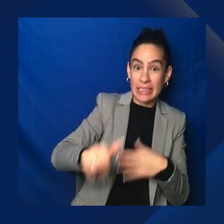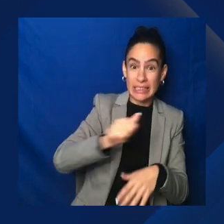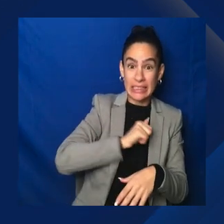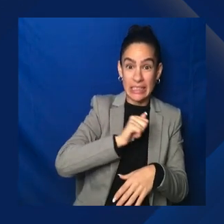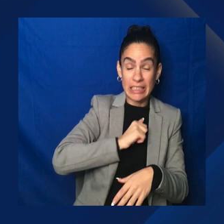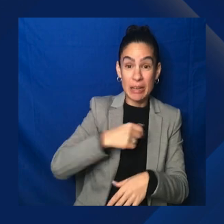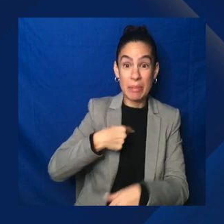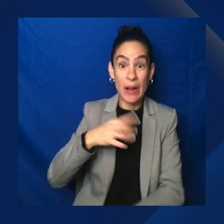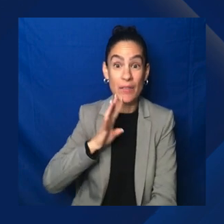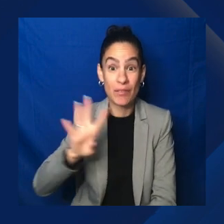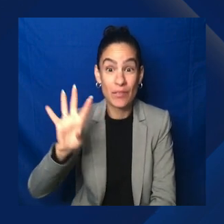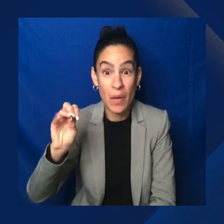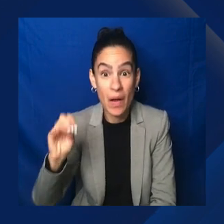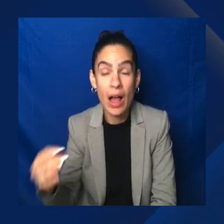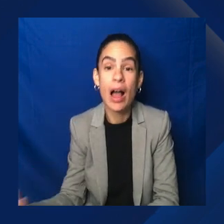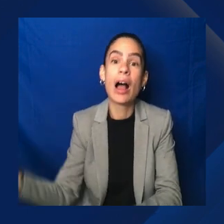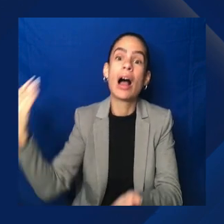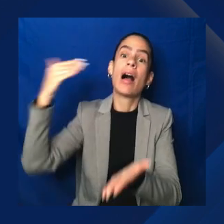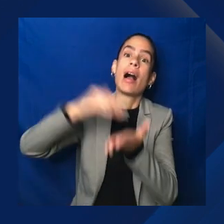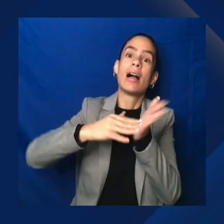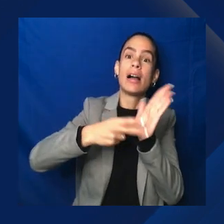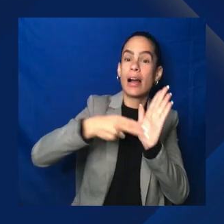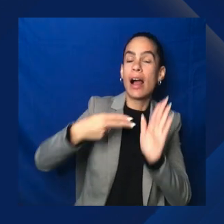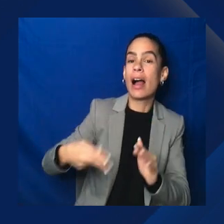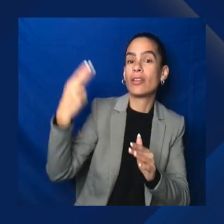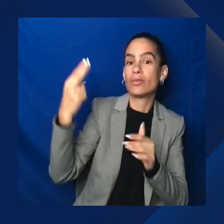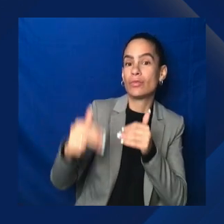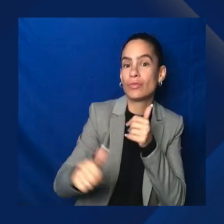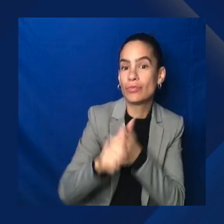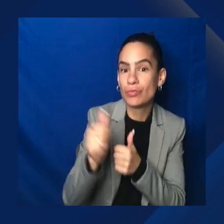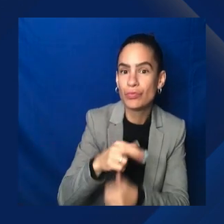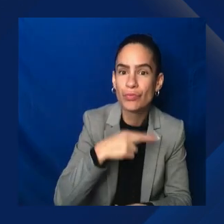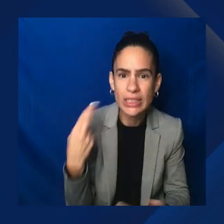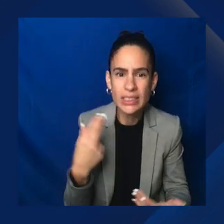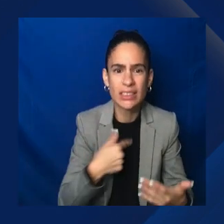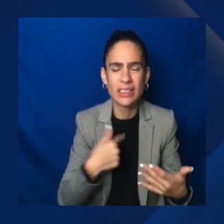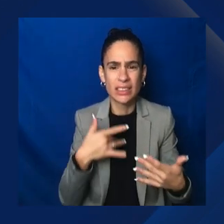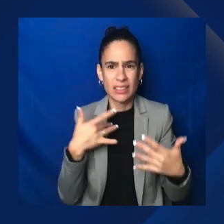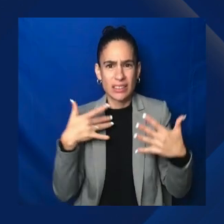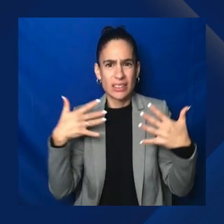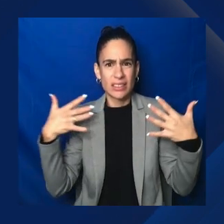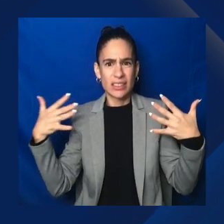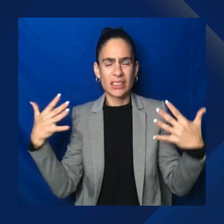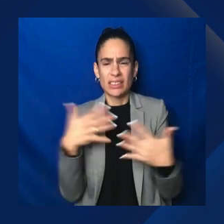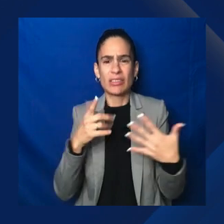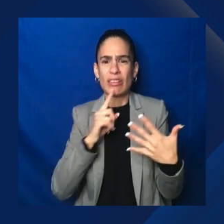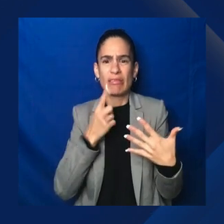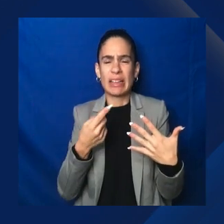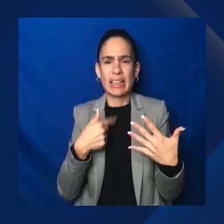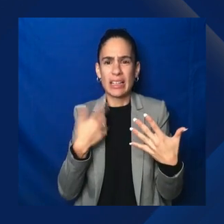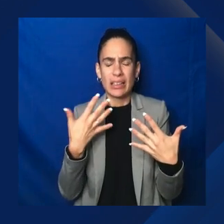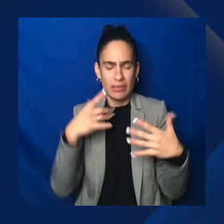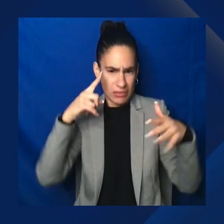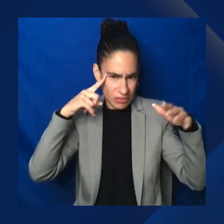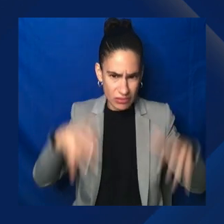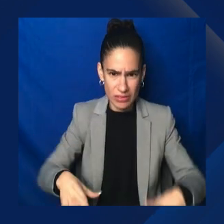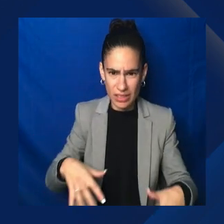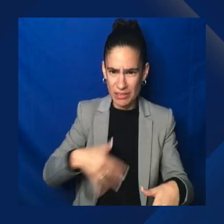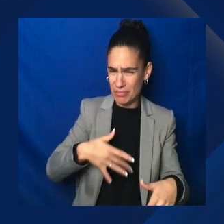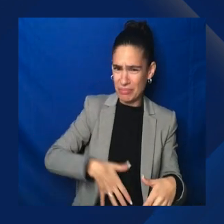pregnancy. I was terrified, absolutely blown away by this, as I thought I was in